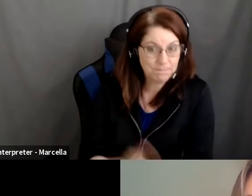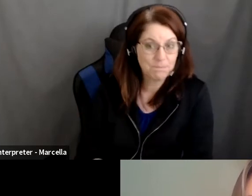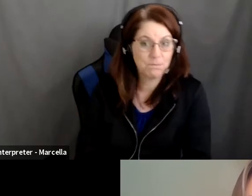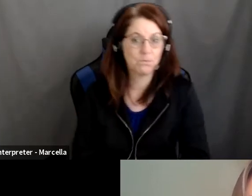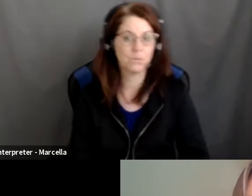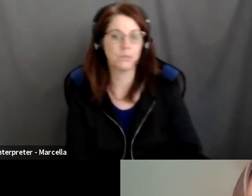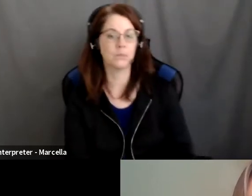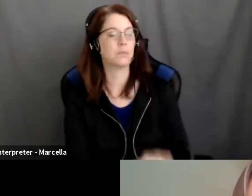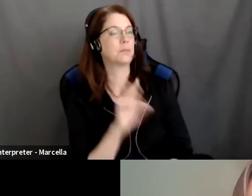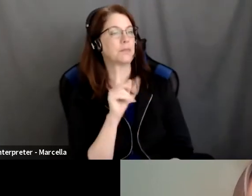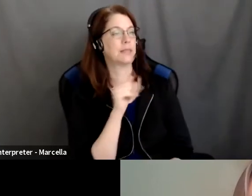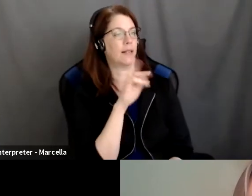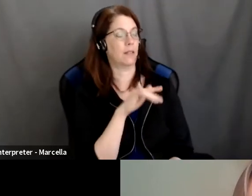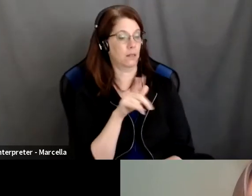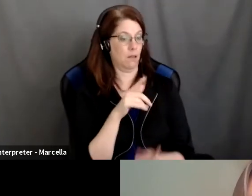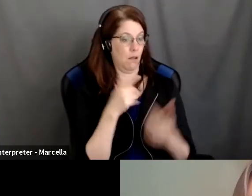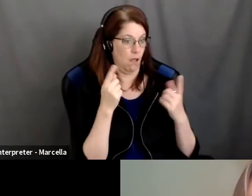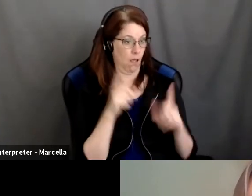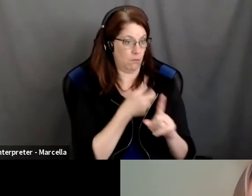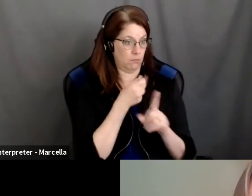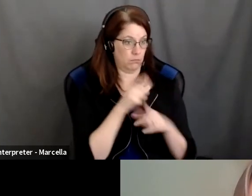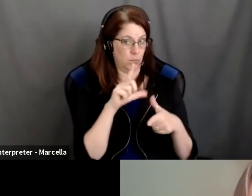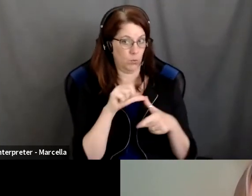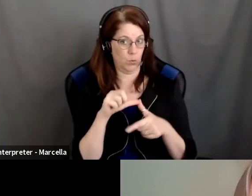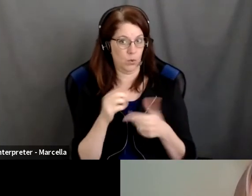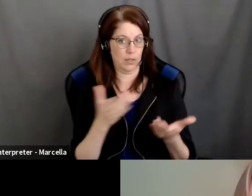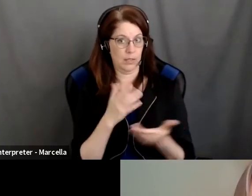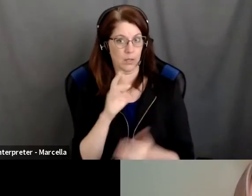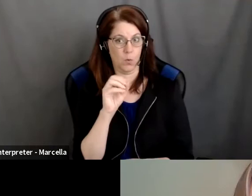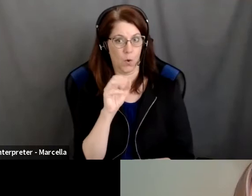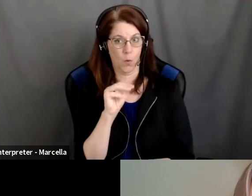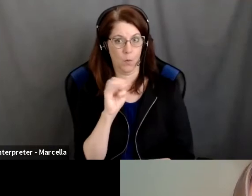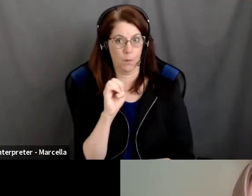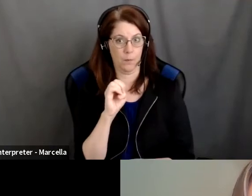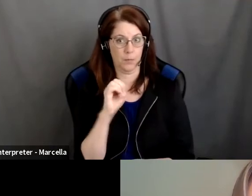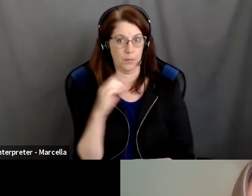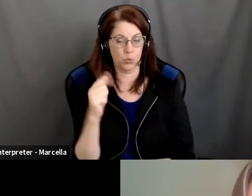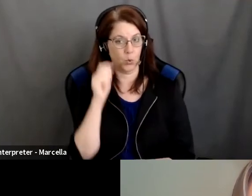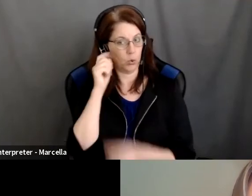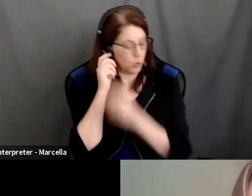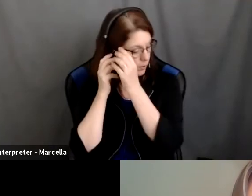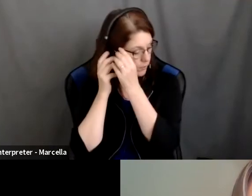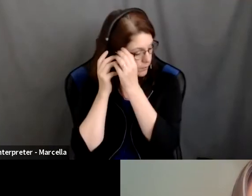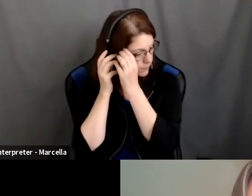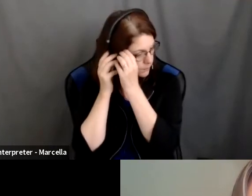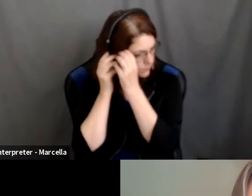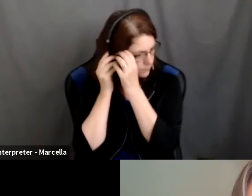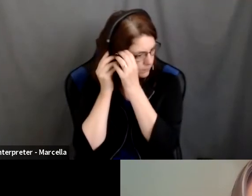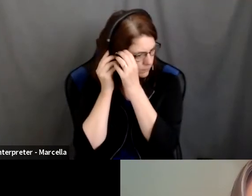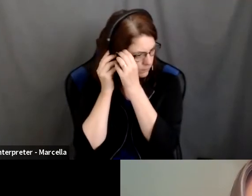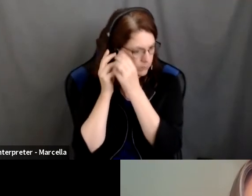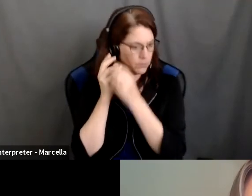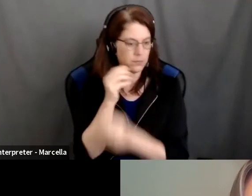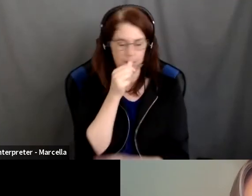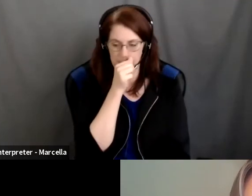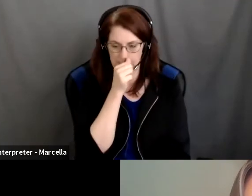When we had a tornado come through here in Rome, Georgia at one time, there was